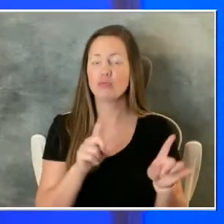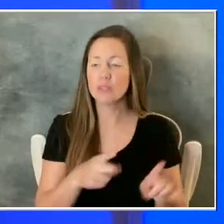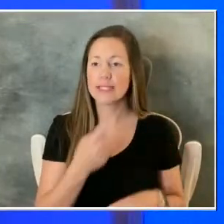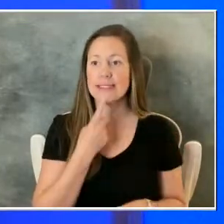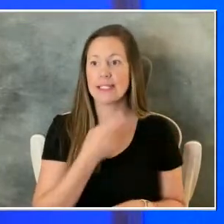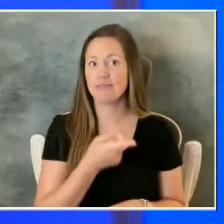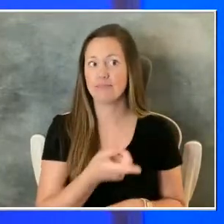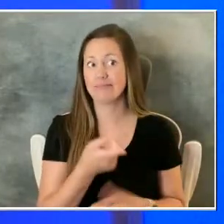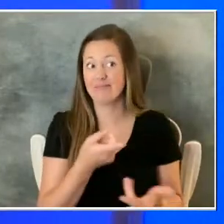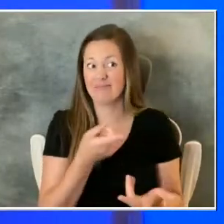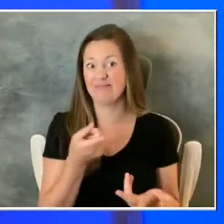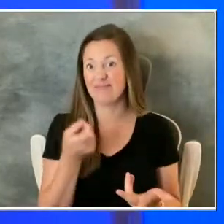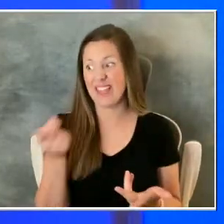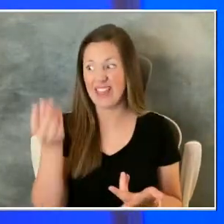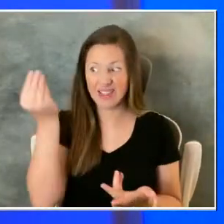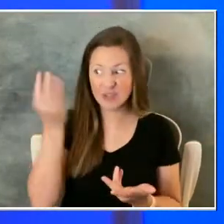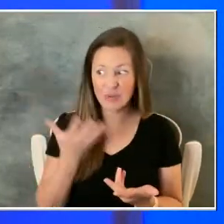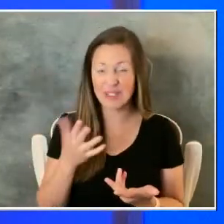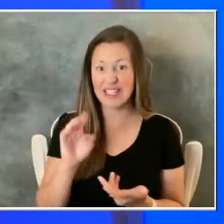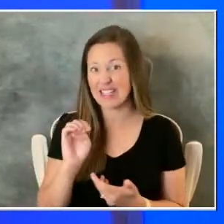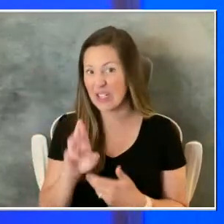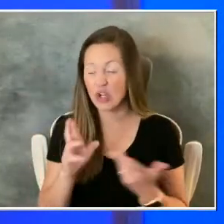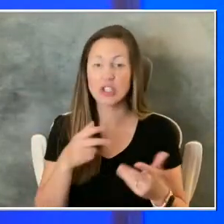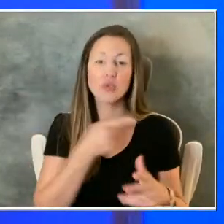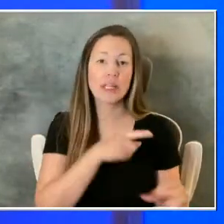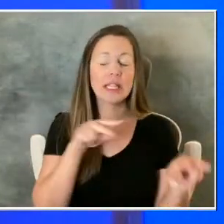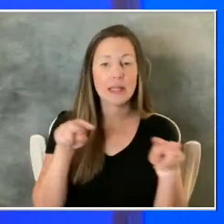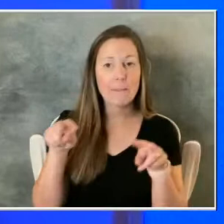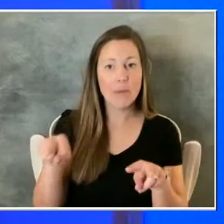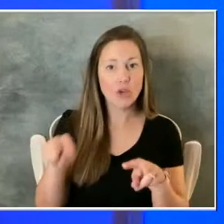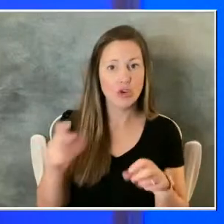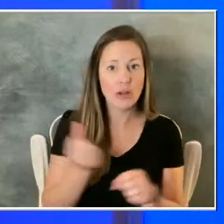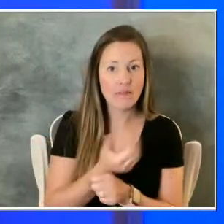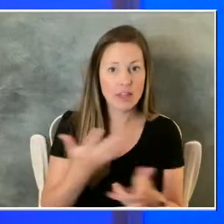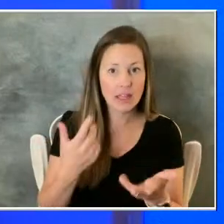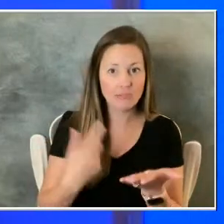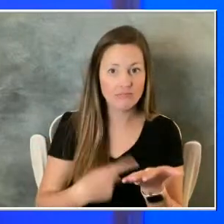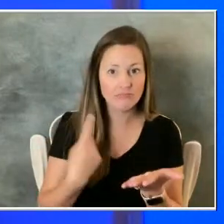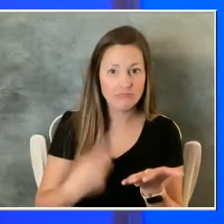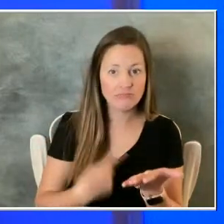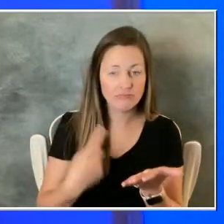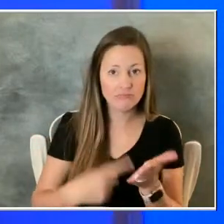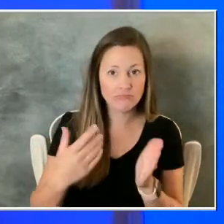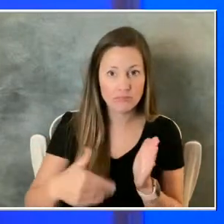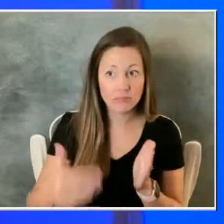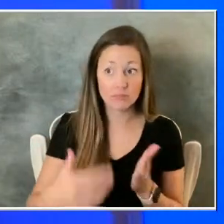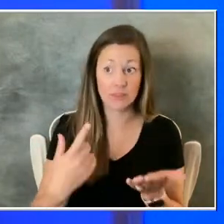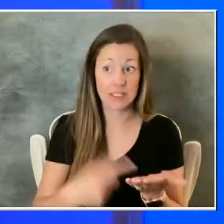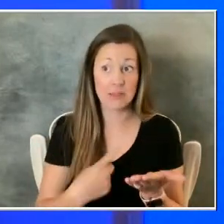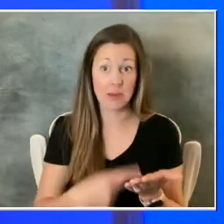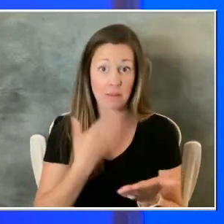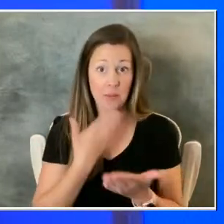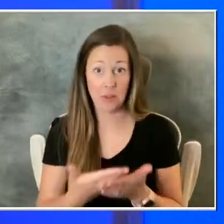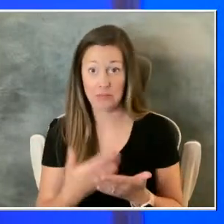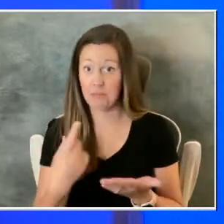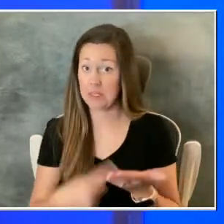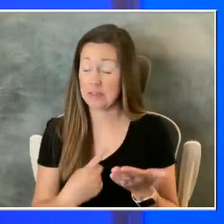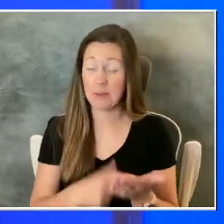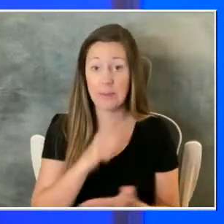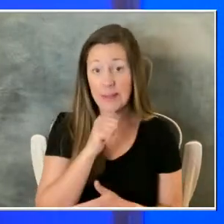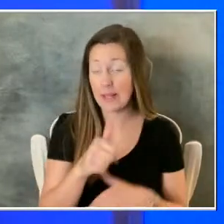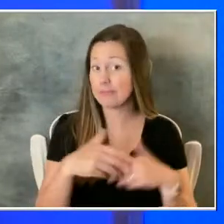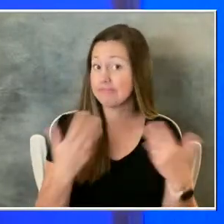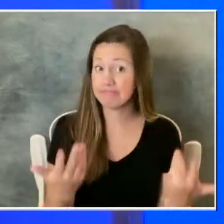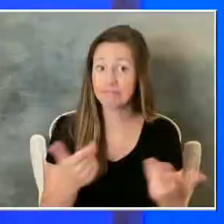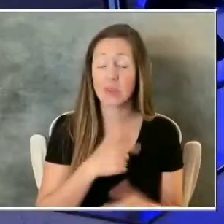emergency room. So he would monitor it periodically. Sometimes it was good, sometimes it wasn't. So I just kind of dismissed it.